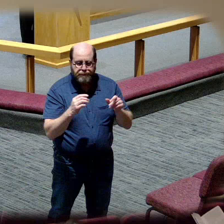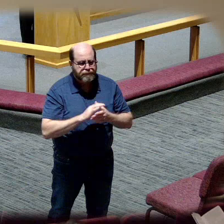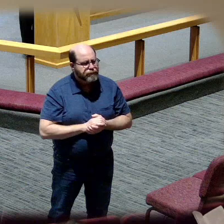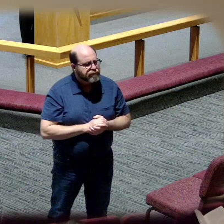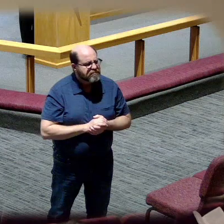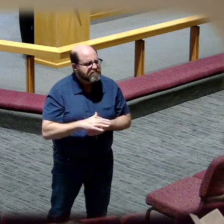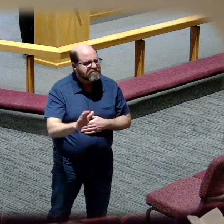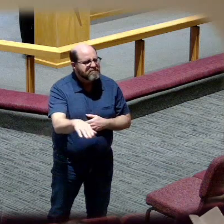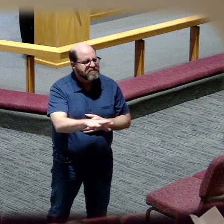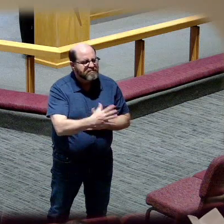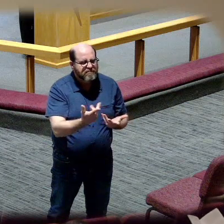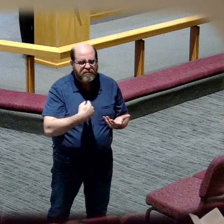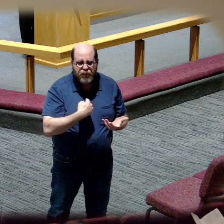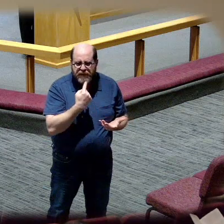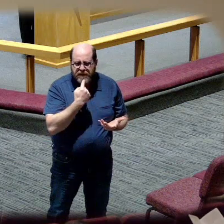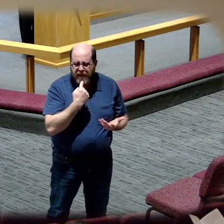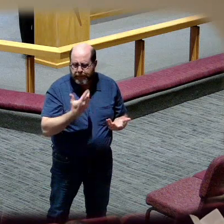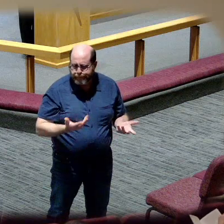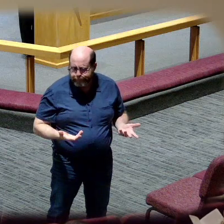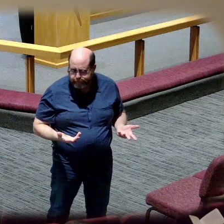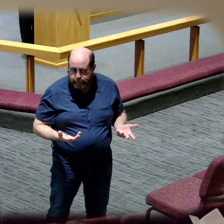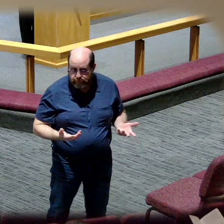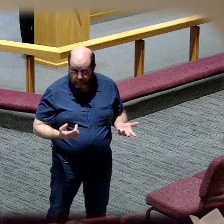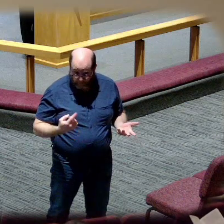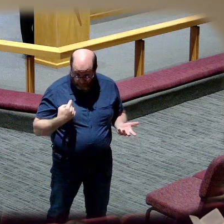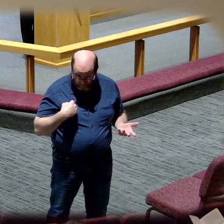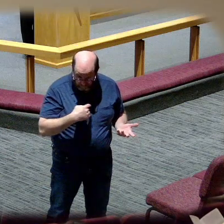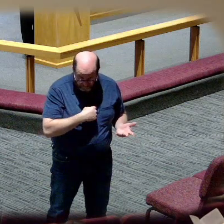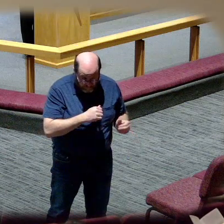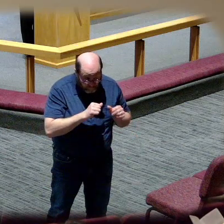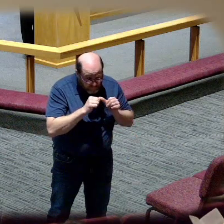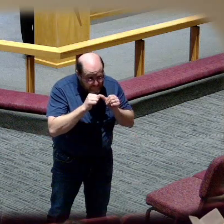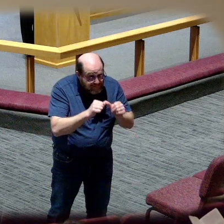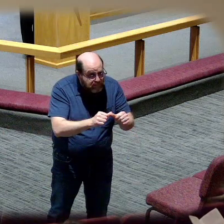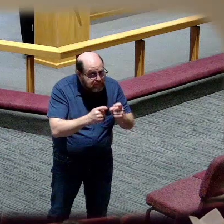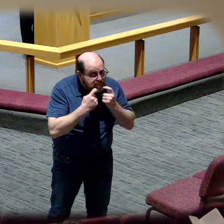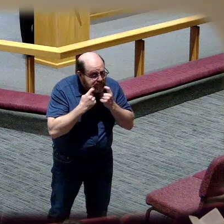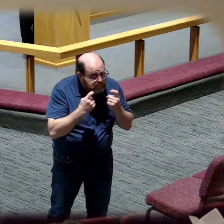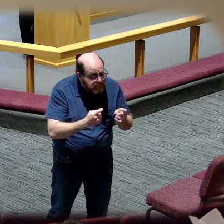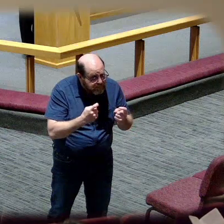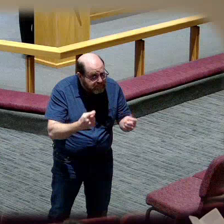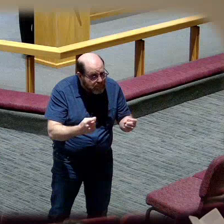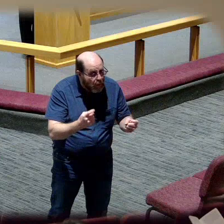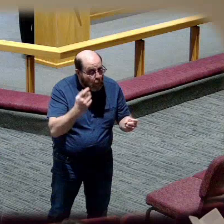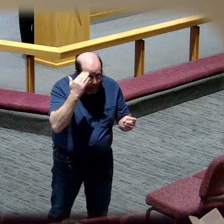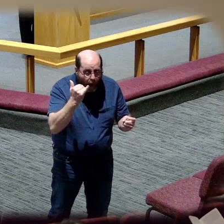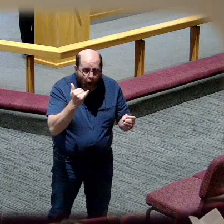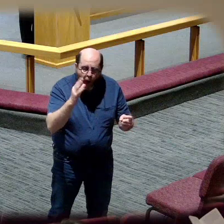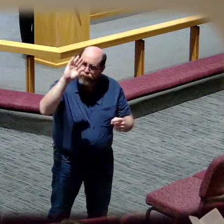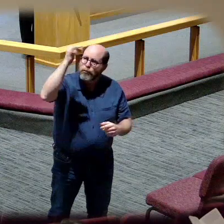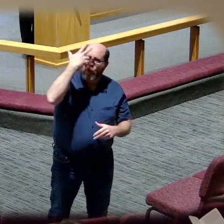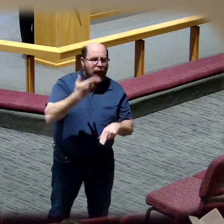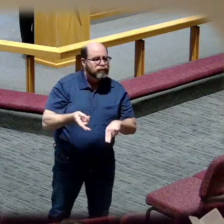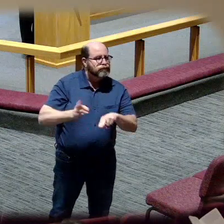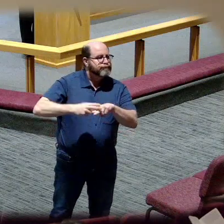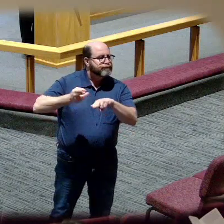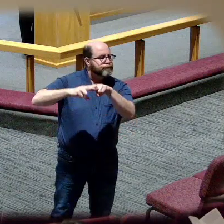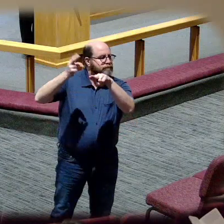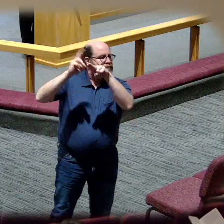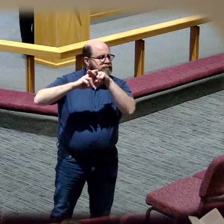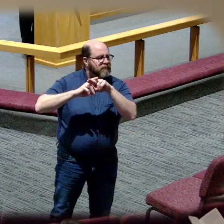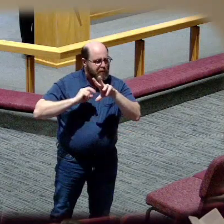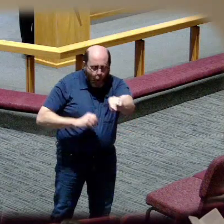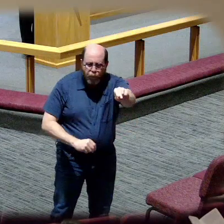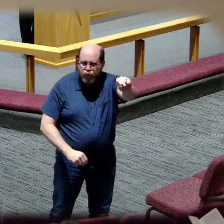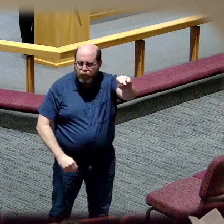What shall we say then? Are we to continue in sin that grace may abound? By no